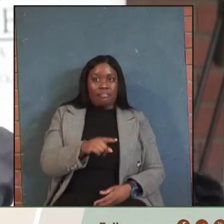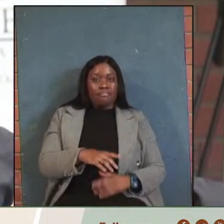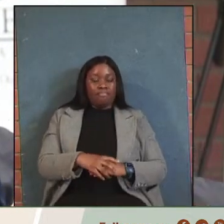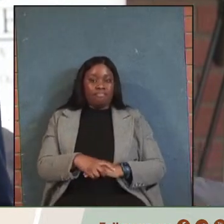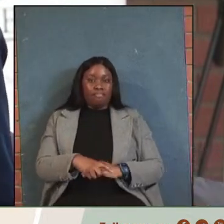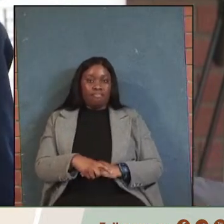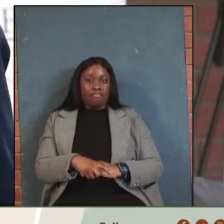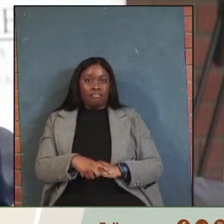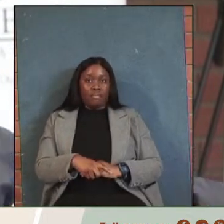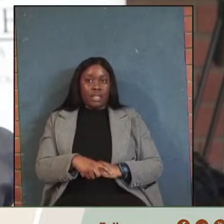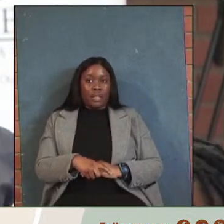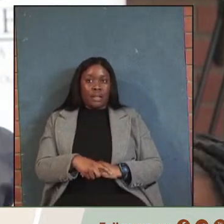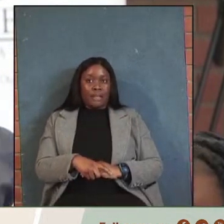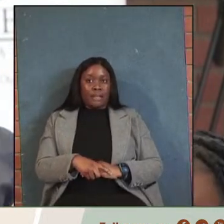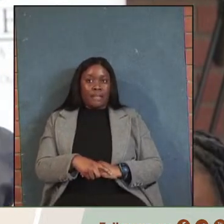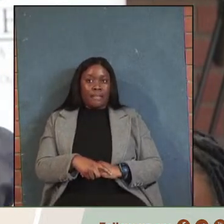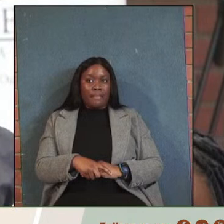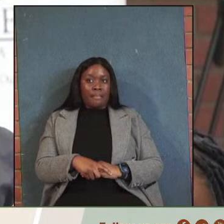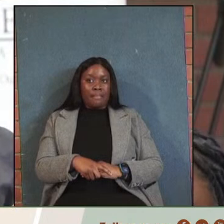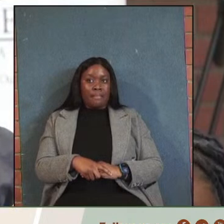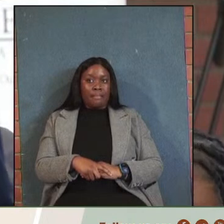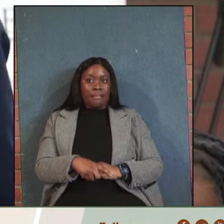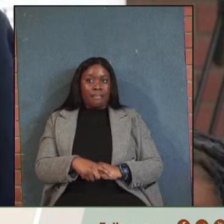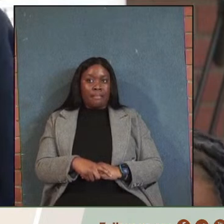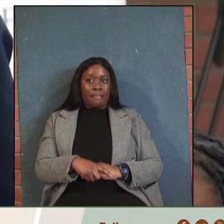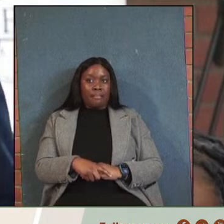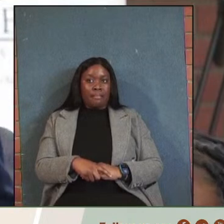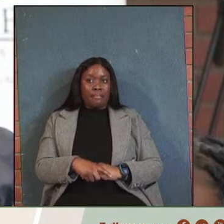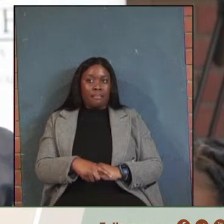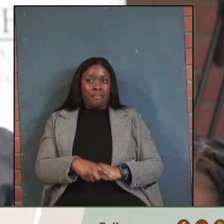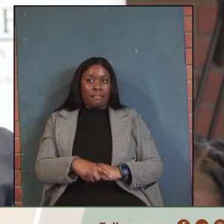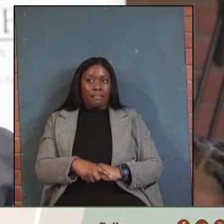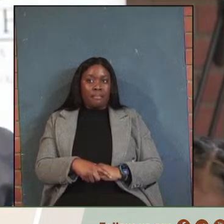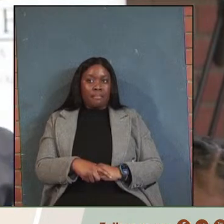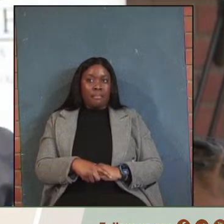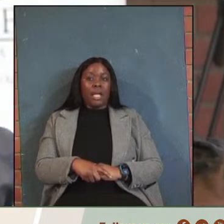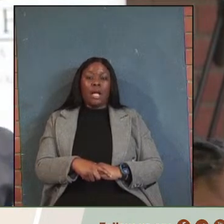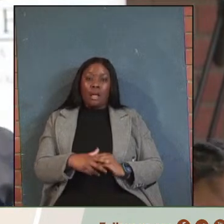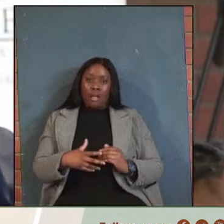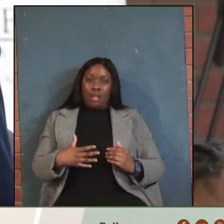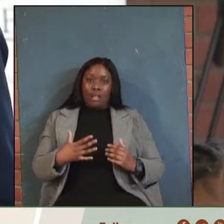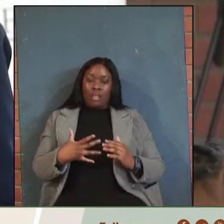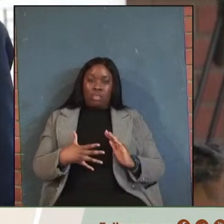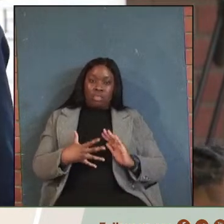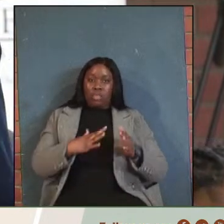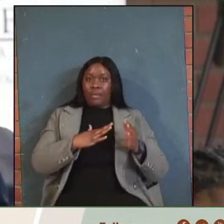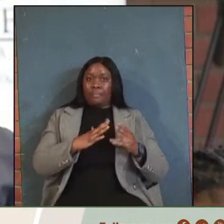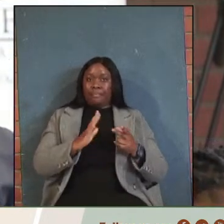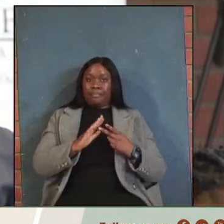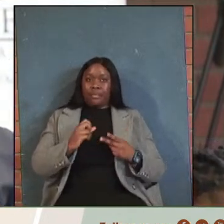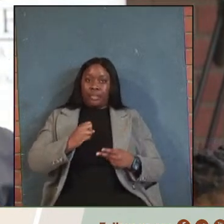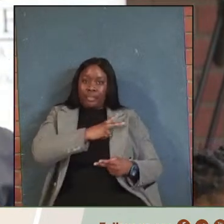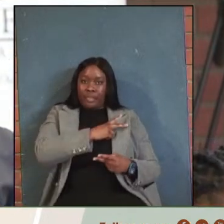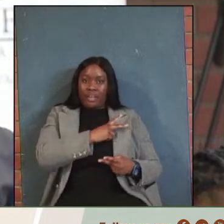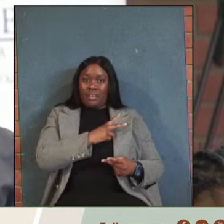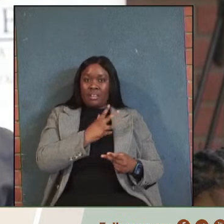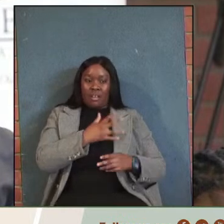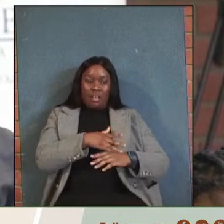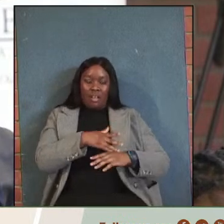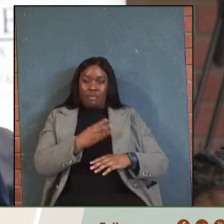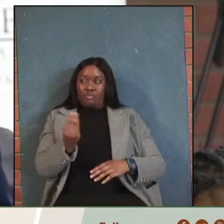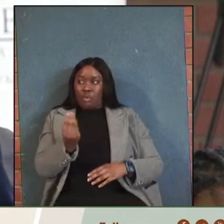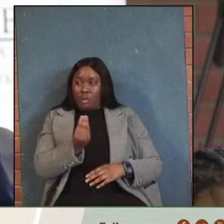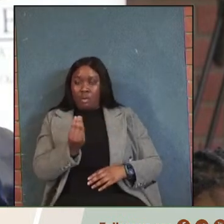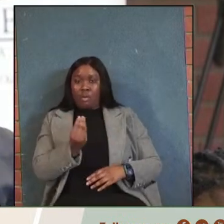with physical abuse, wounds, bruises, burns, fractures, and sore muscles are signs of physical abuse. But abuse can